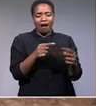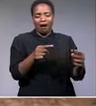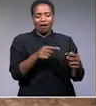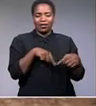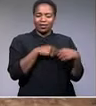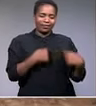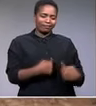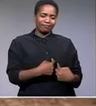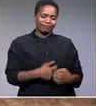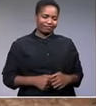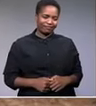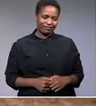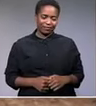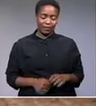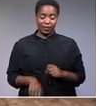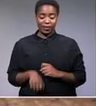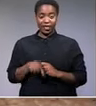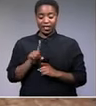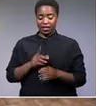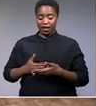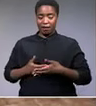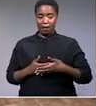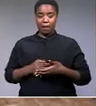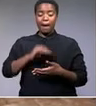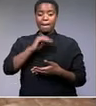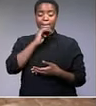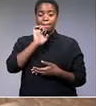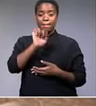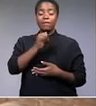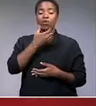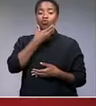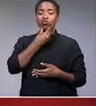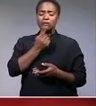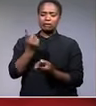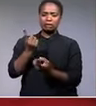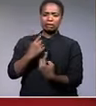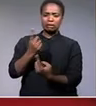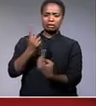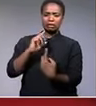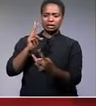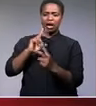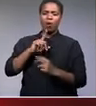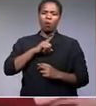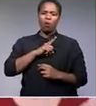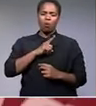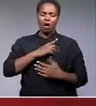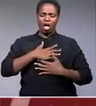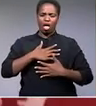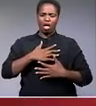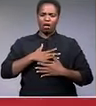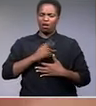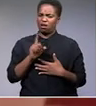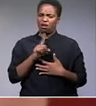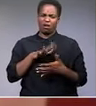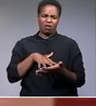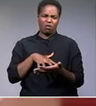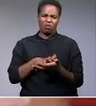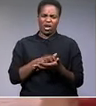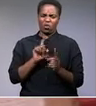overwhelming. The Daniels say they won't be receiving throngs of Christmas visitors, as Hope's immune system is still too